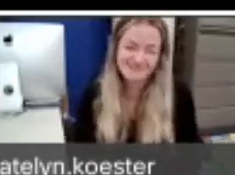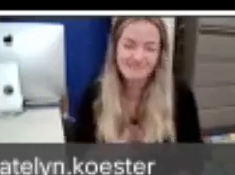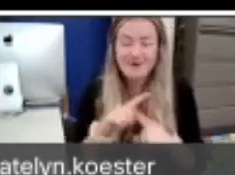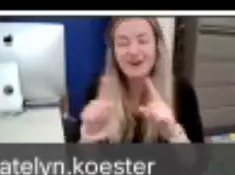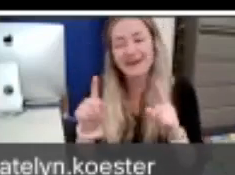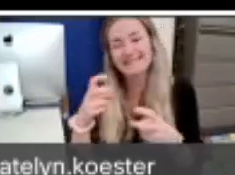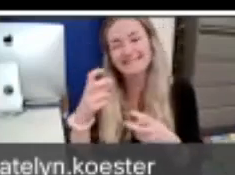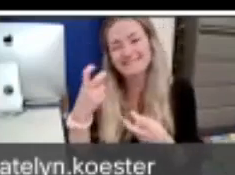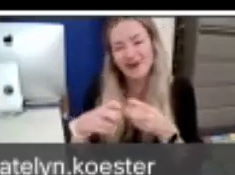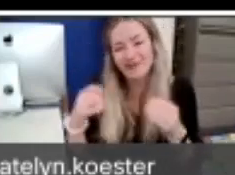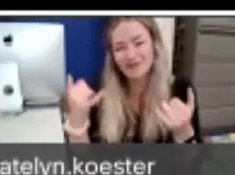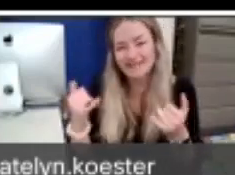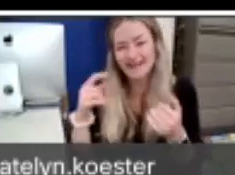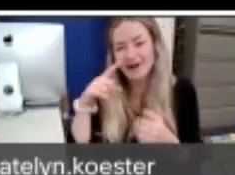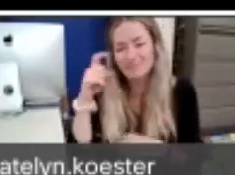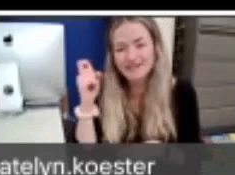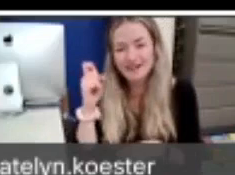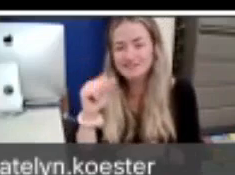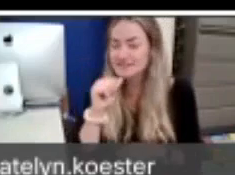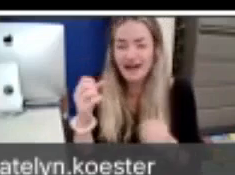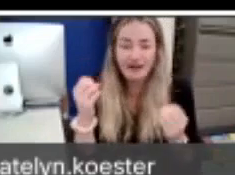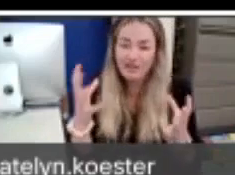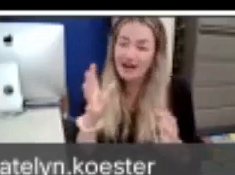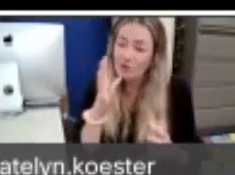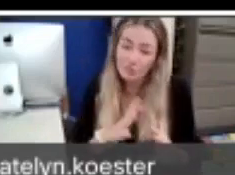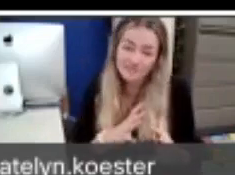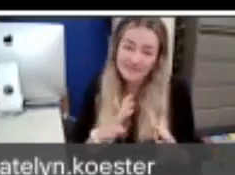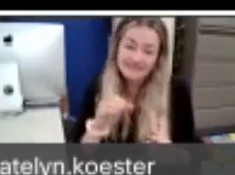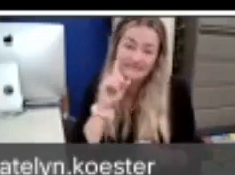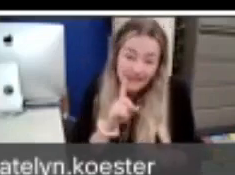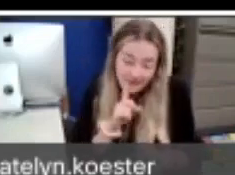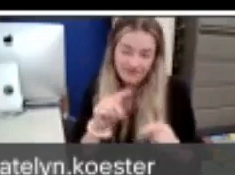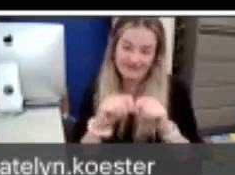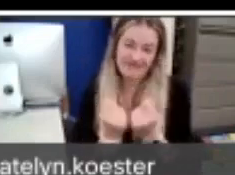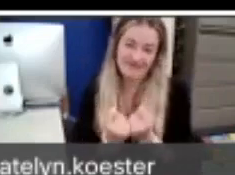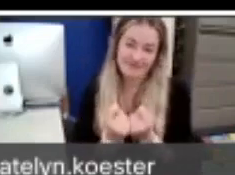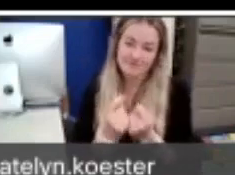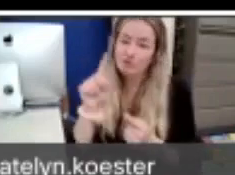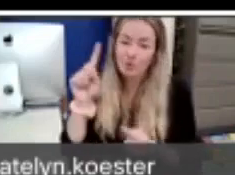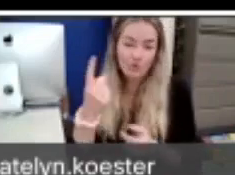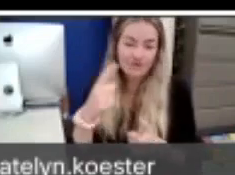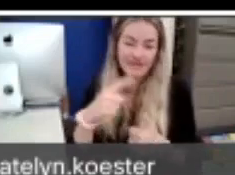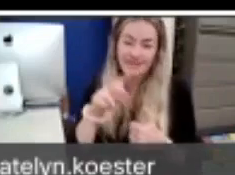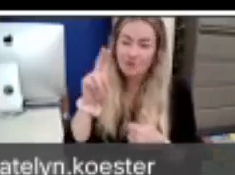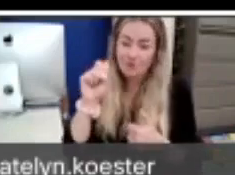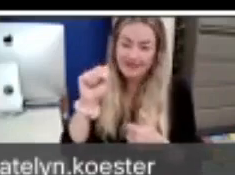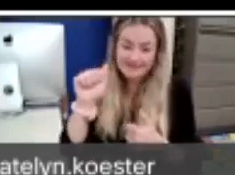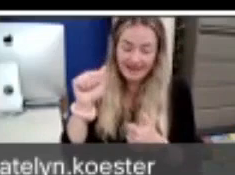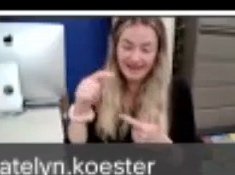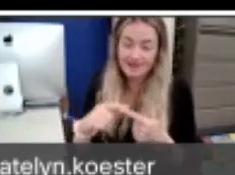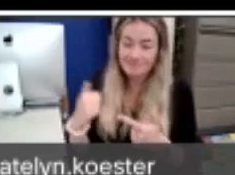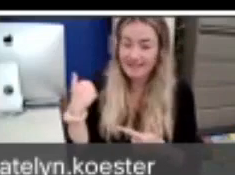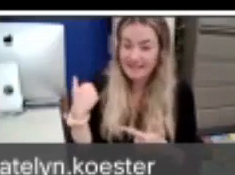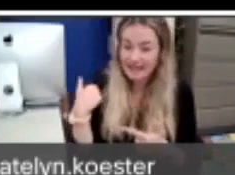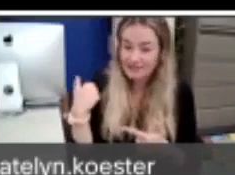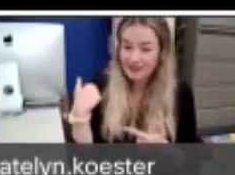Sure. I mean, it's pretty awesome. But I mean, it's tough right now because there's not a lot of women, and especially like deaf